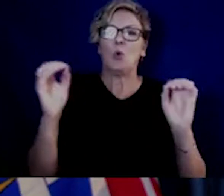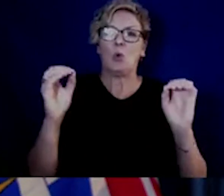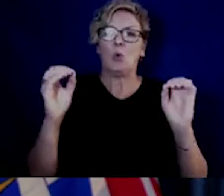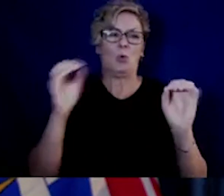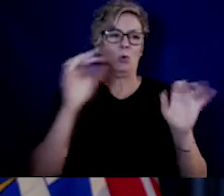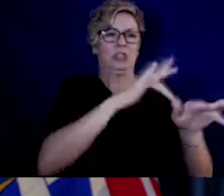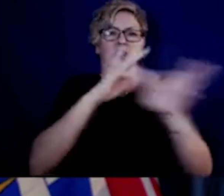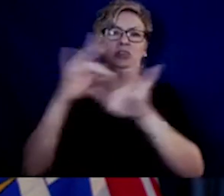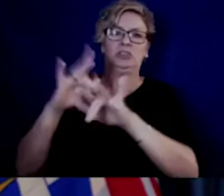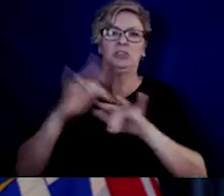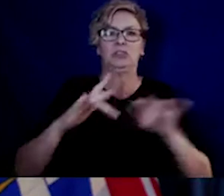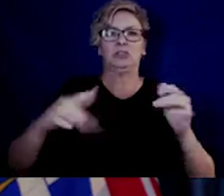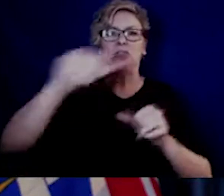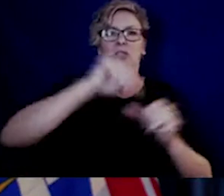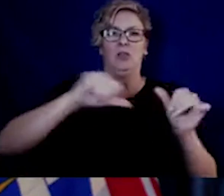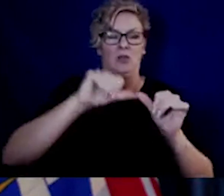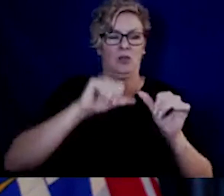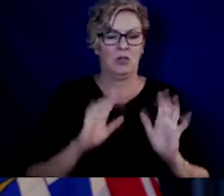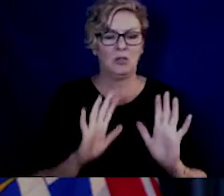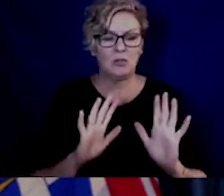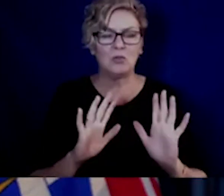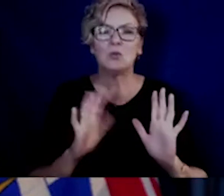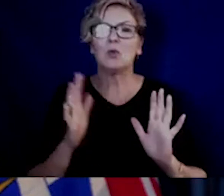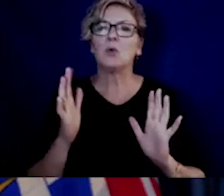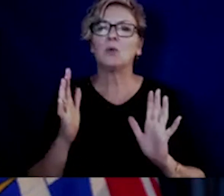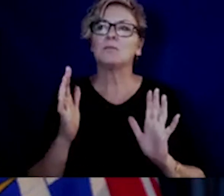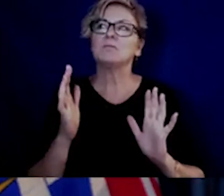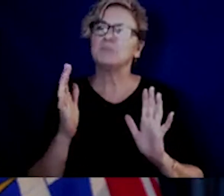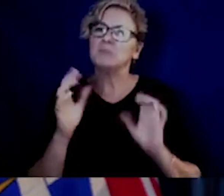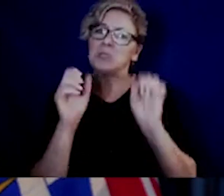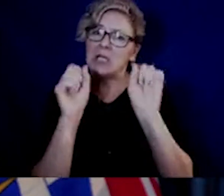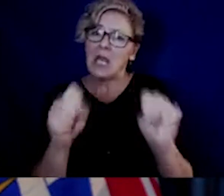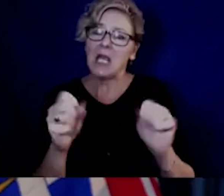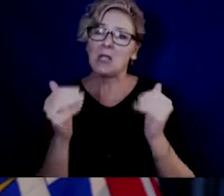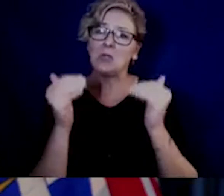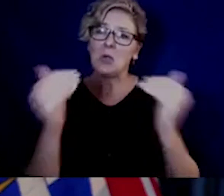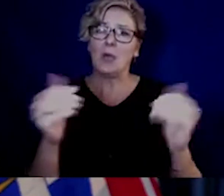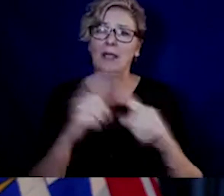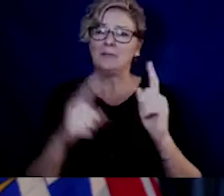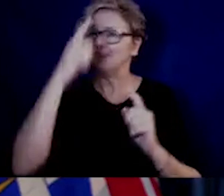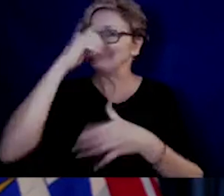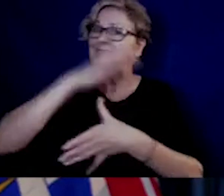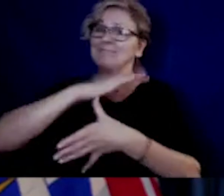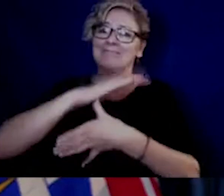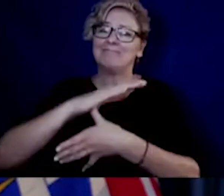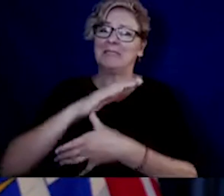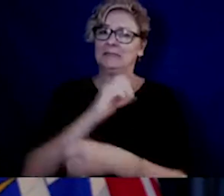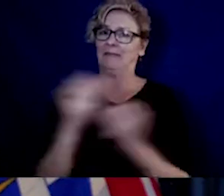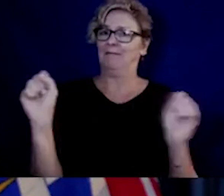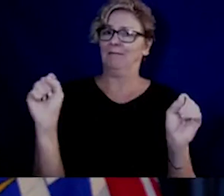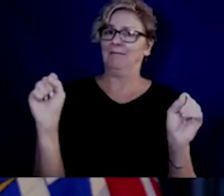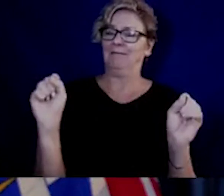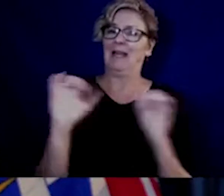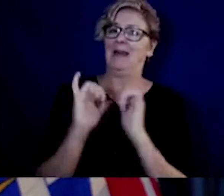two, not the group of 10 or 15 like may have happened. And we really don't want people crowding together. So if parents are going with